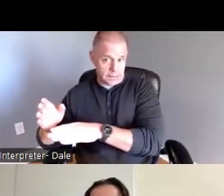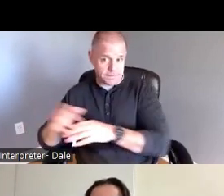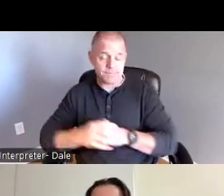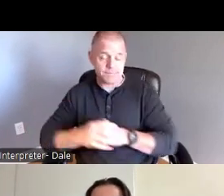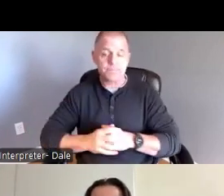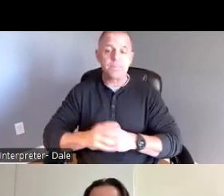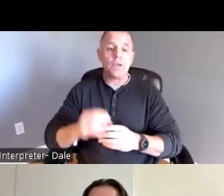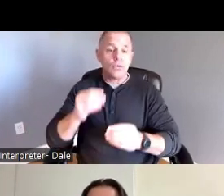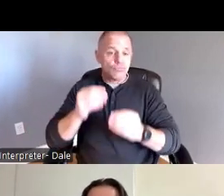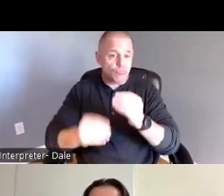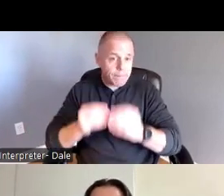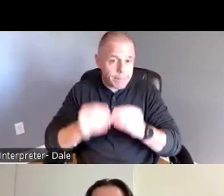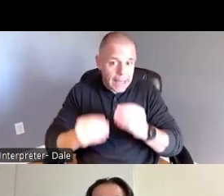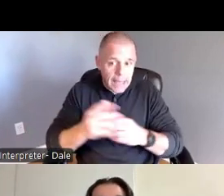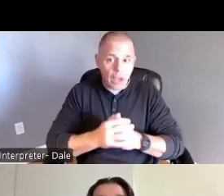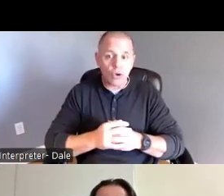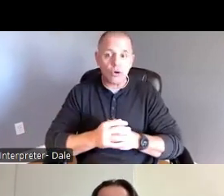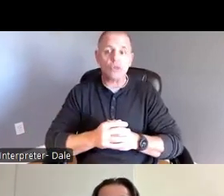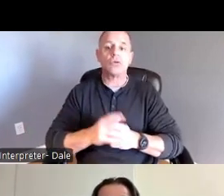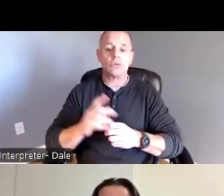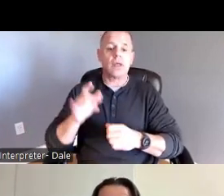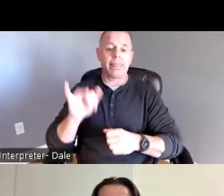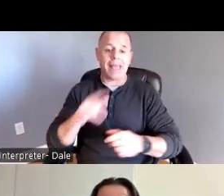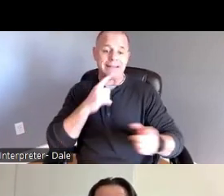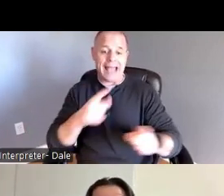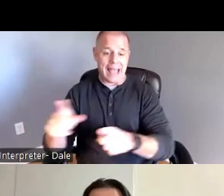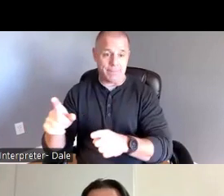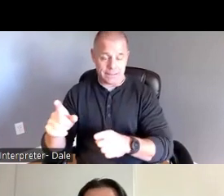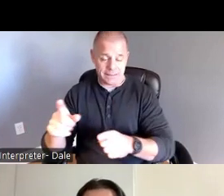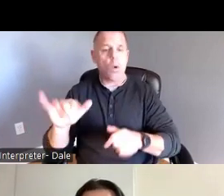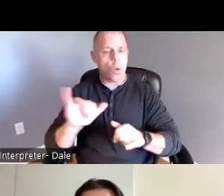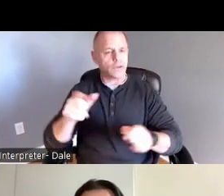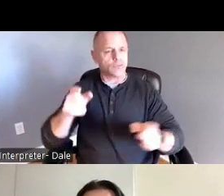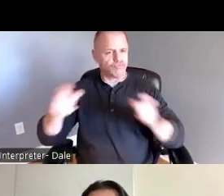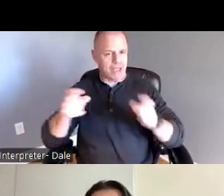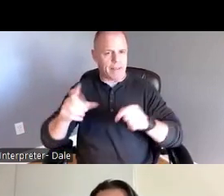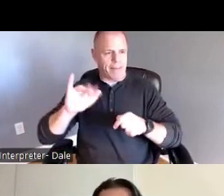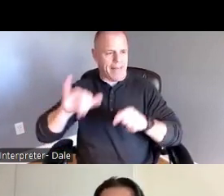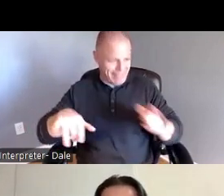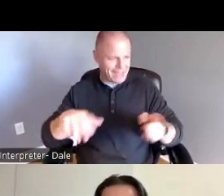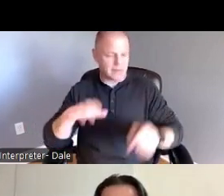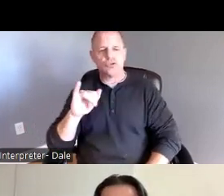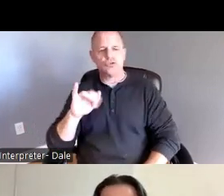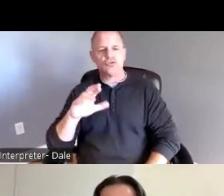repair mechanisms are taking place, are also regulated by our circadian rhythms.